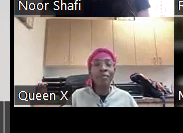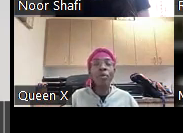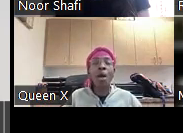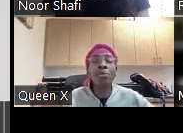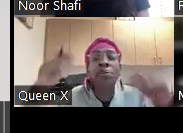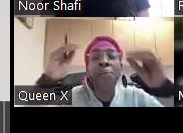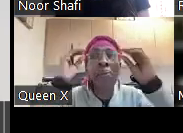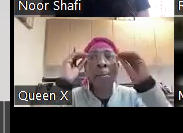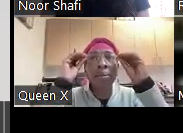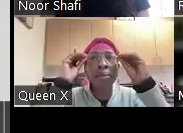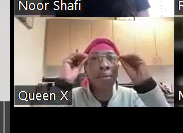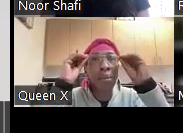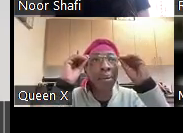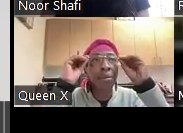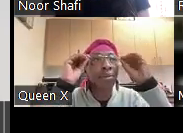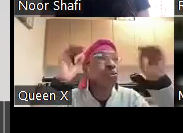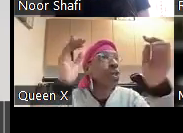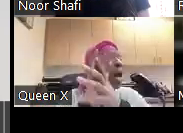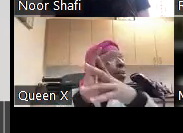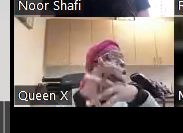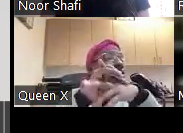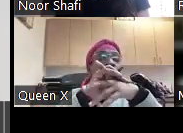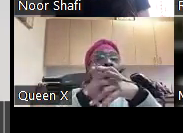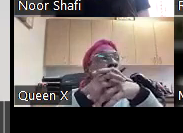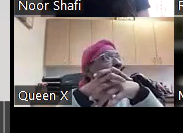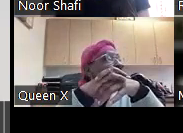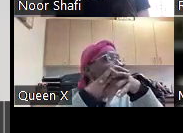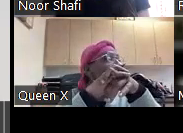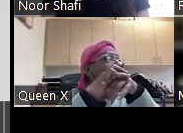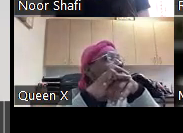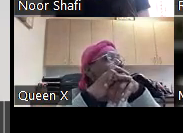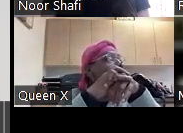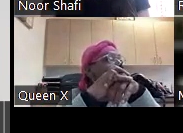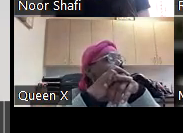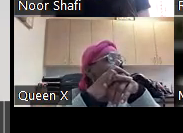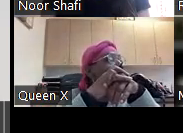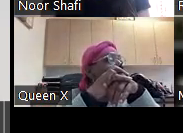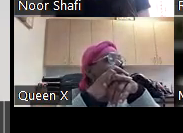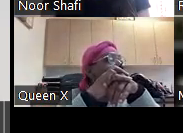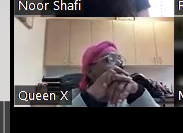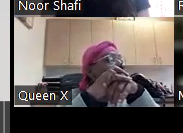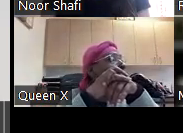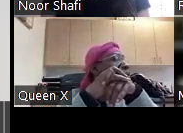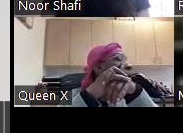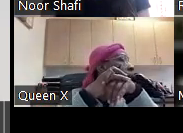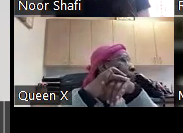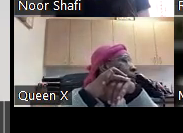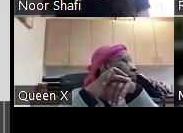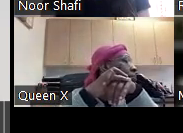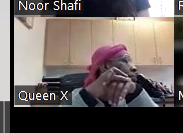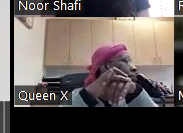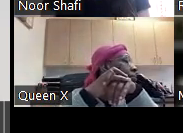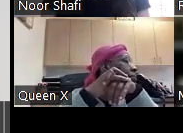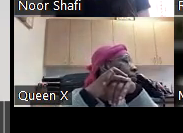the individuals, especially all of you. And Raquel, I do appreciate you and Tasha's voice so